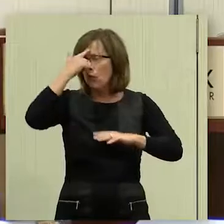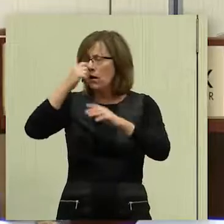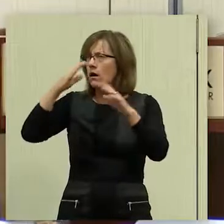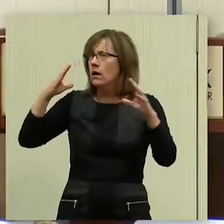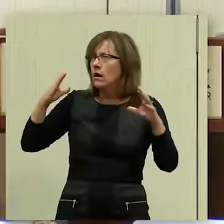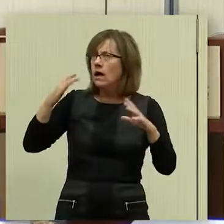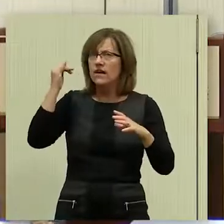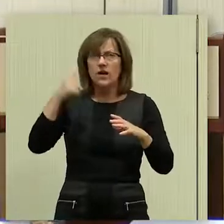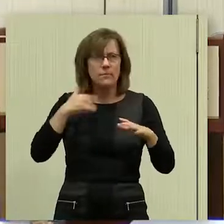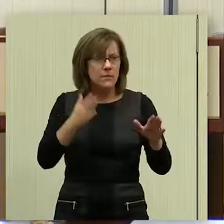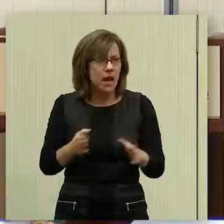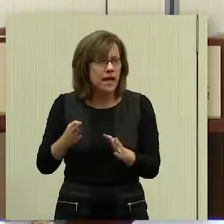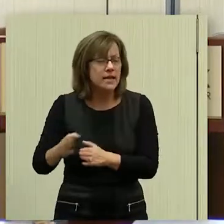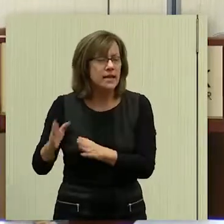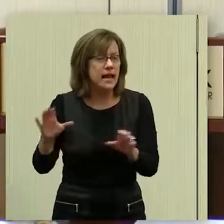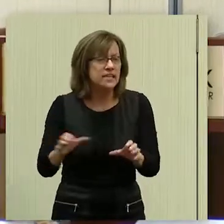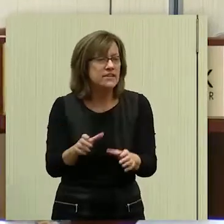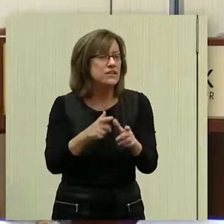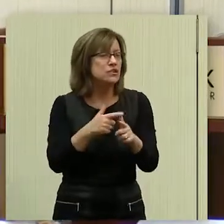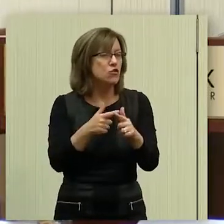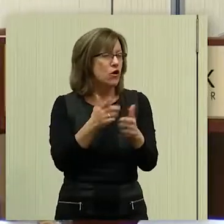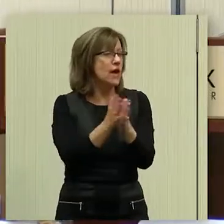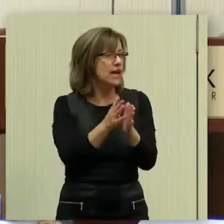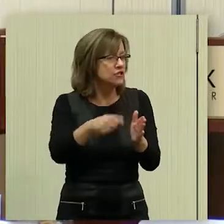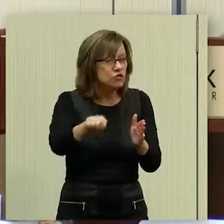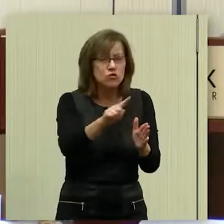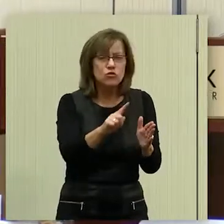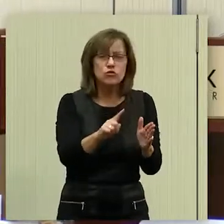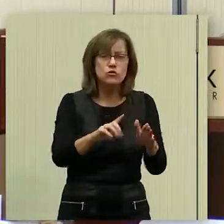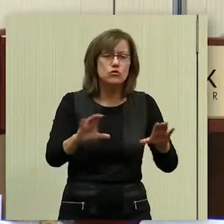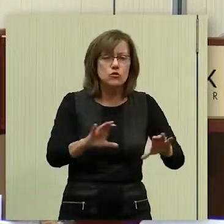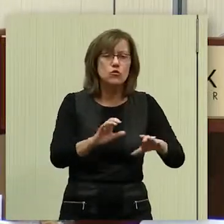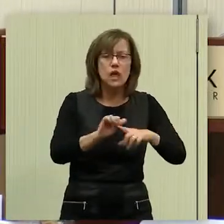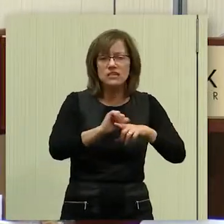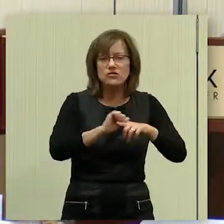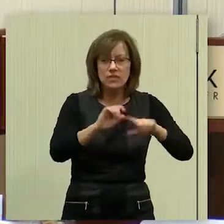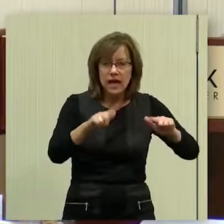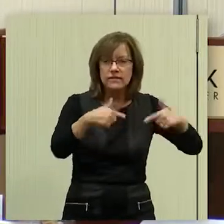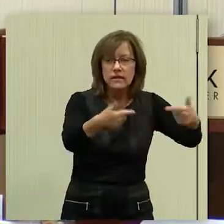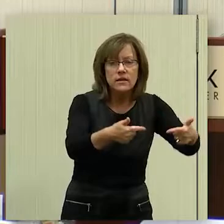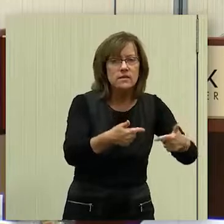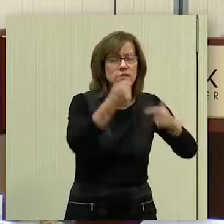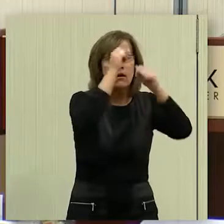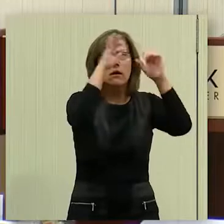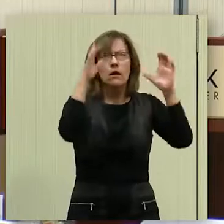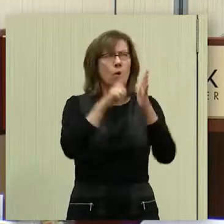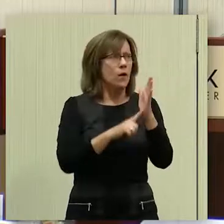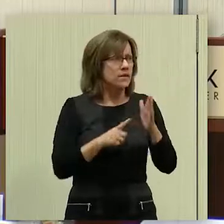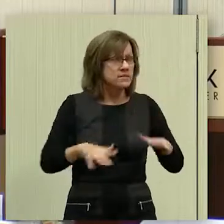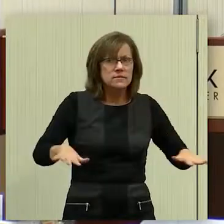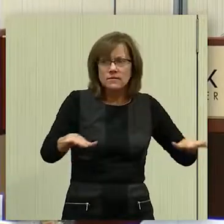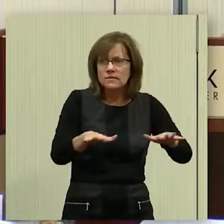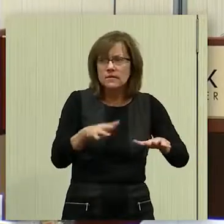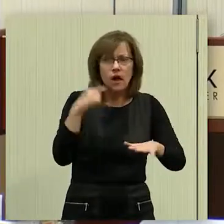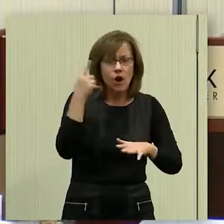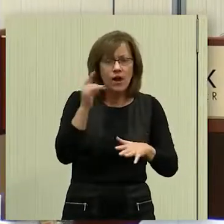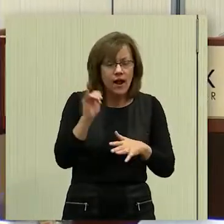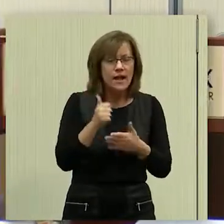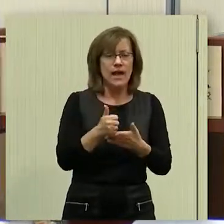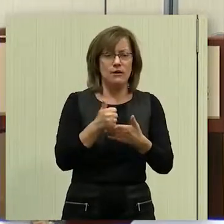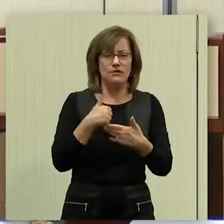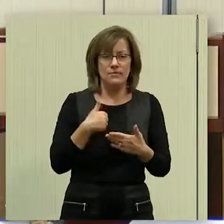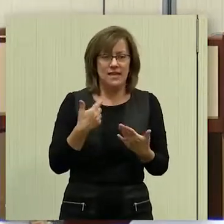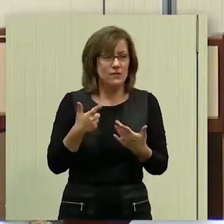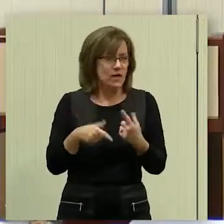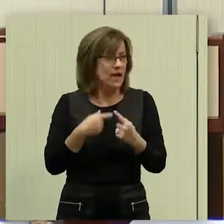was planning activities or having you talk to each other, visually, what was the environment going to look like? It helps me, it helps us, right? When we're teaching too,